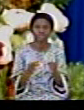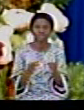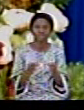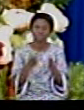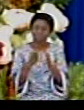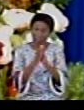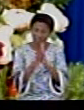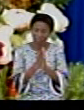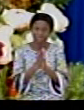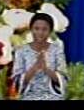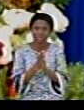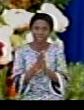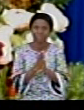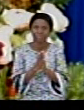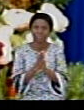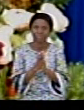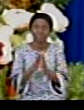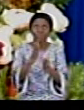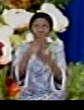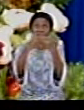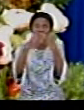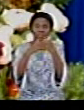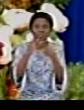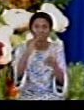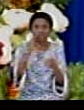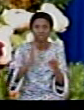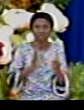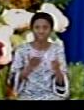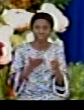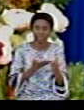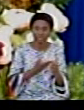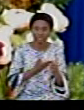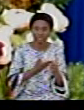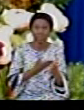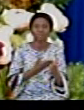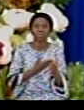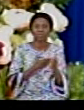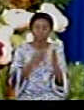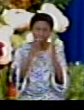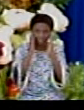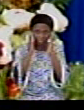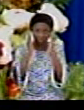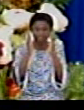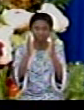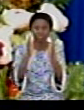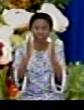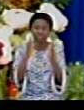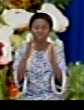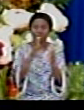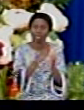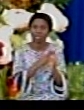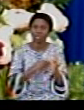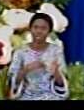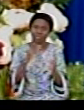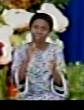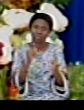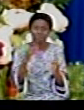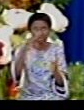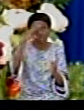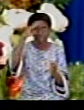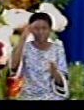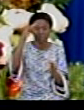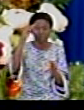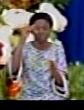tell the Lord, heaven is our goal. By his grace, the Lord will see you through. Pray and talk to the Lord. And